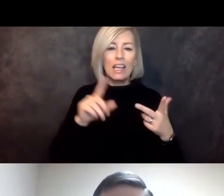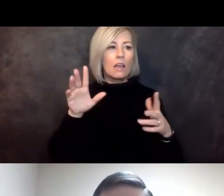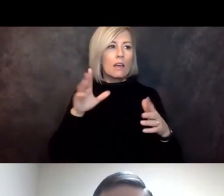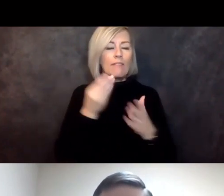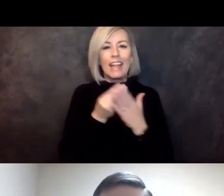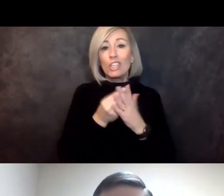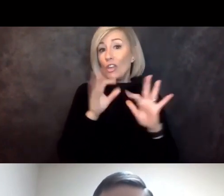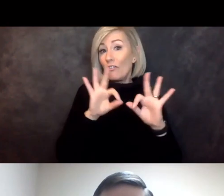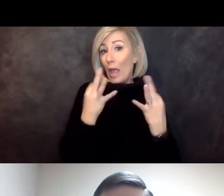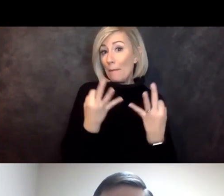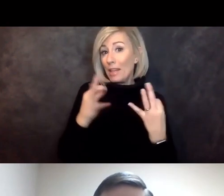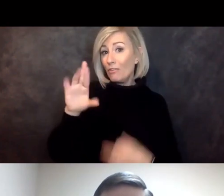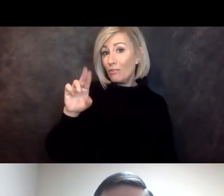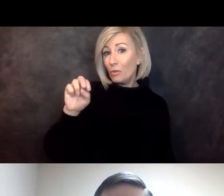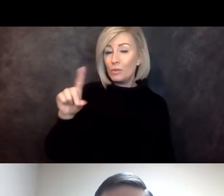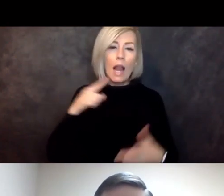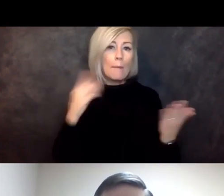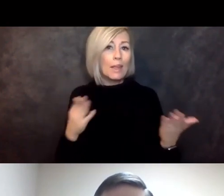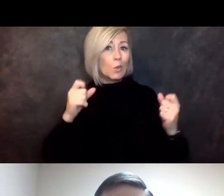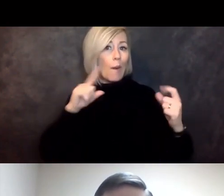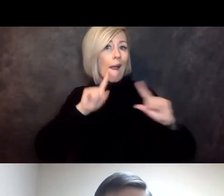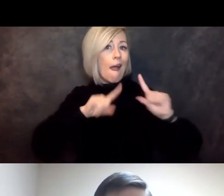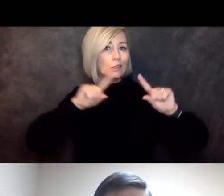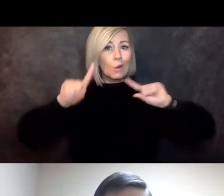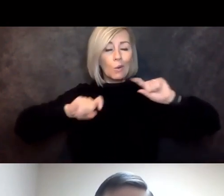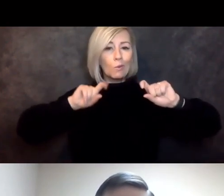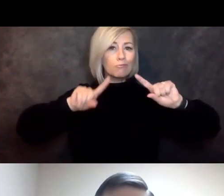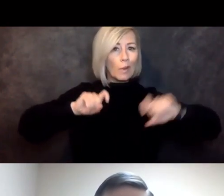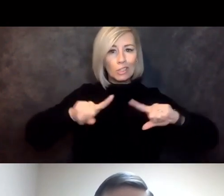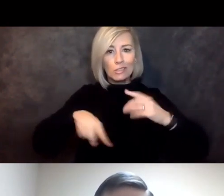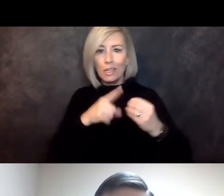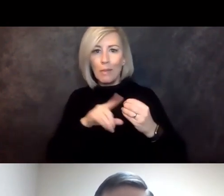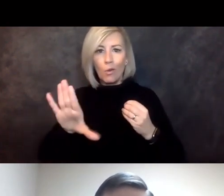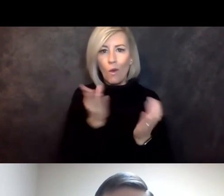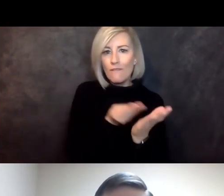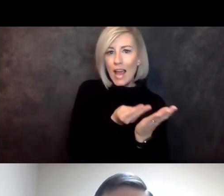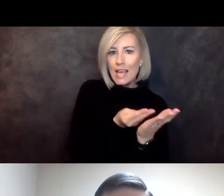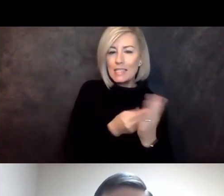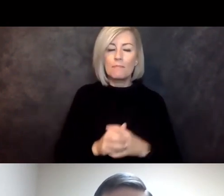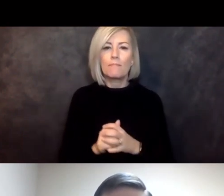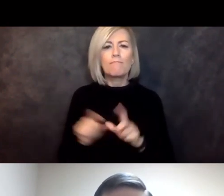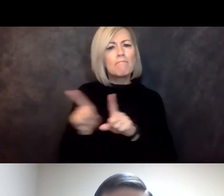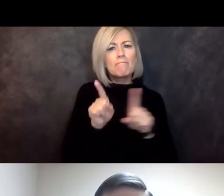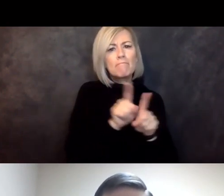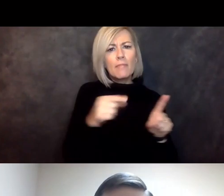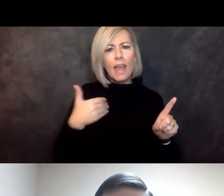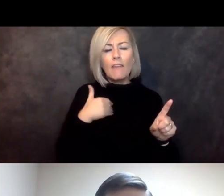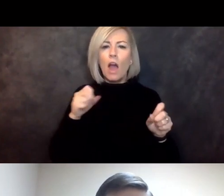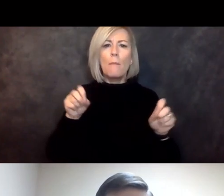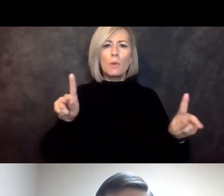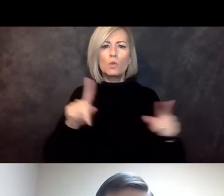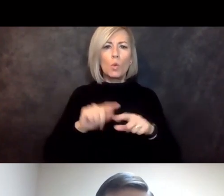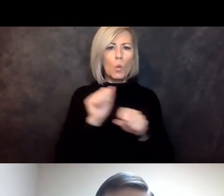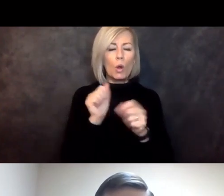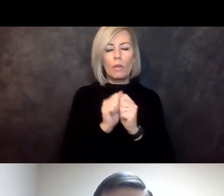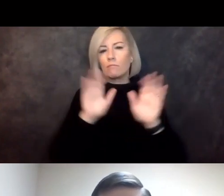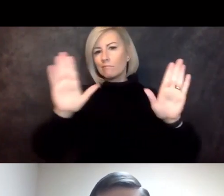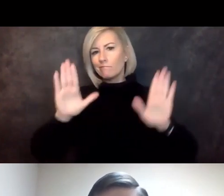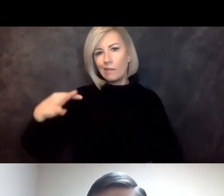and I'm here to answer questions that you might have about your finances. I also have a chance to work with wonderful